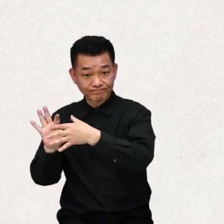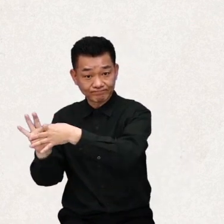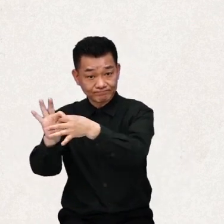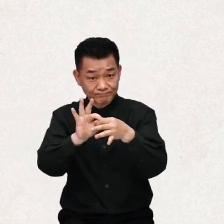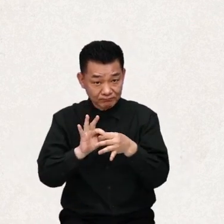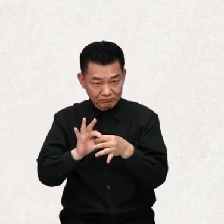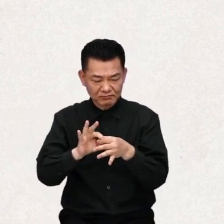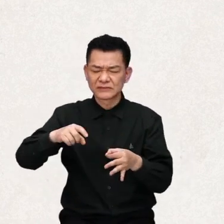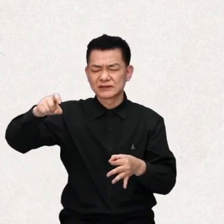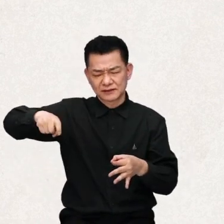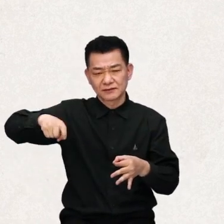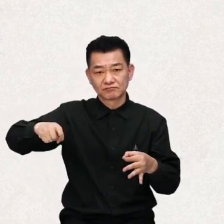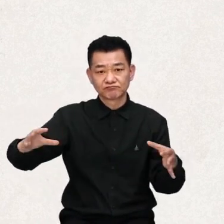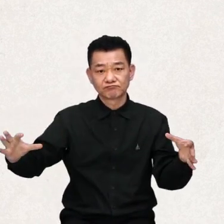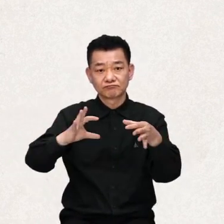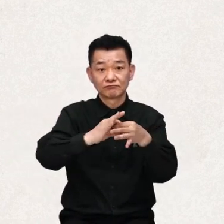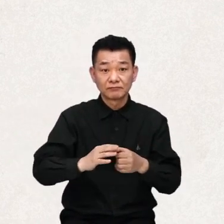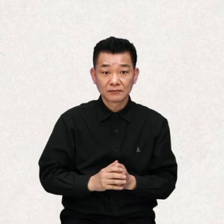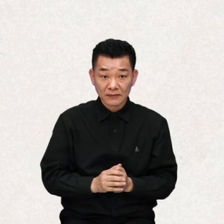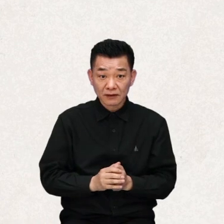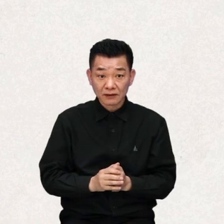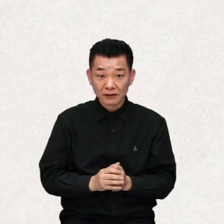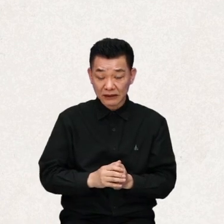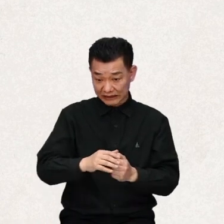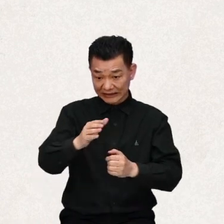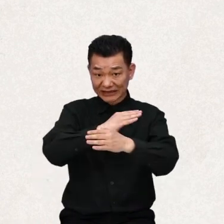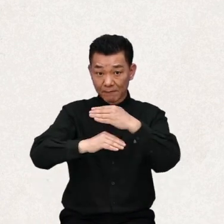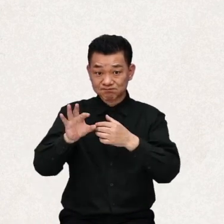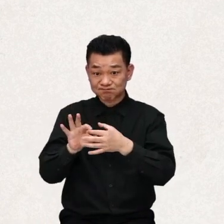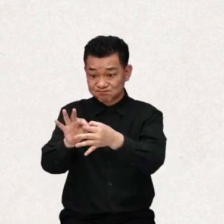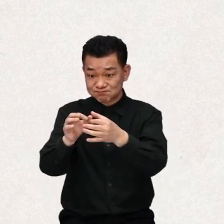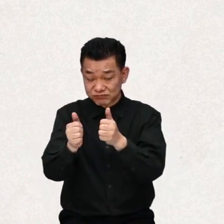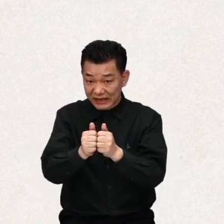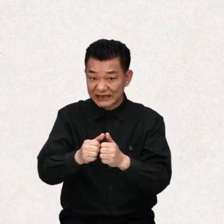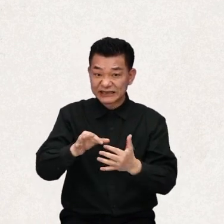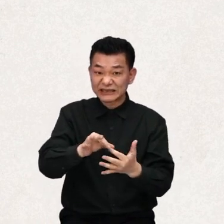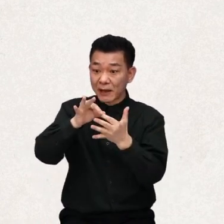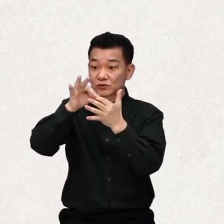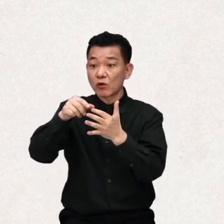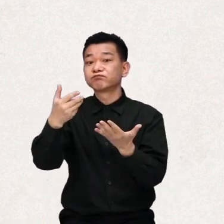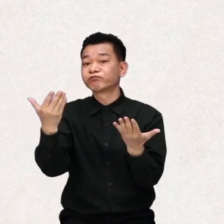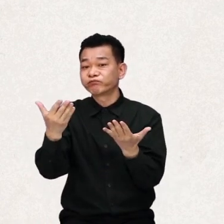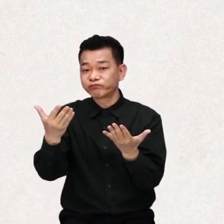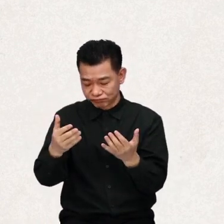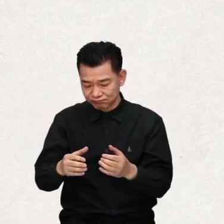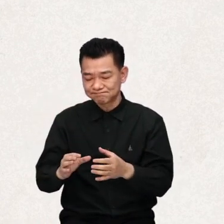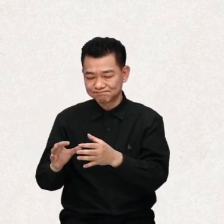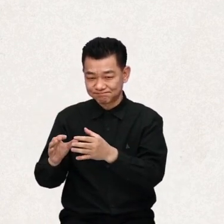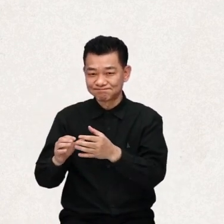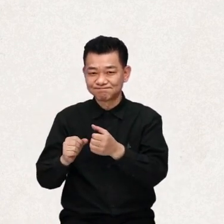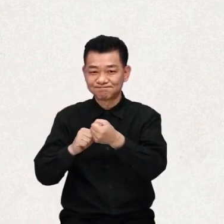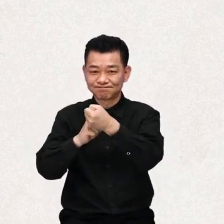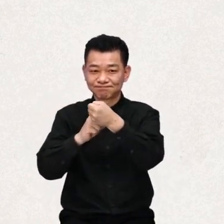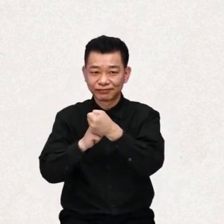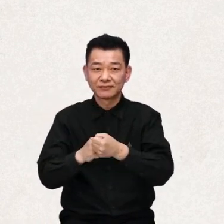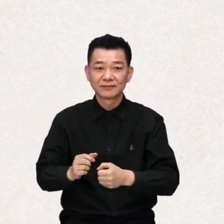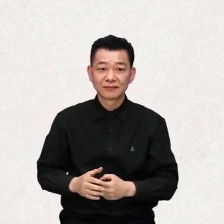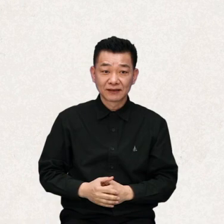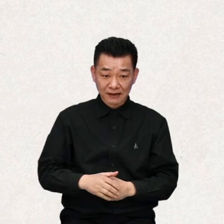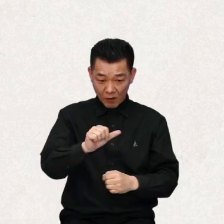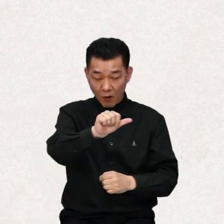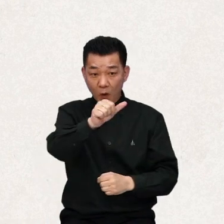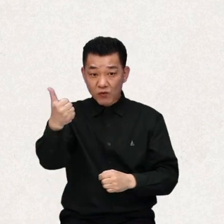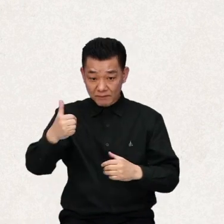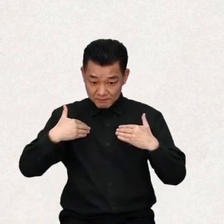the Convention. It is currently cooperating with Special Rapporteur on the Rights of Persons with Disabilities,